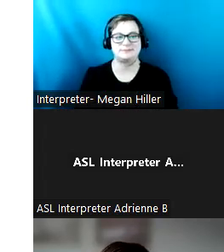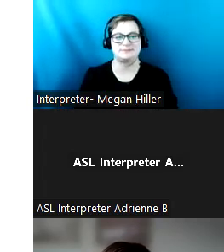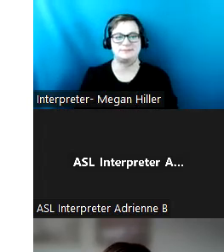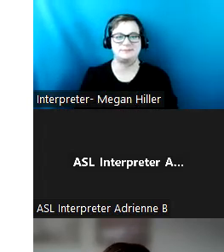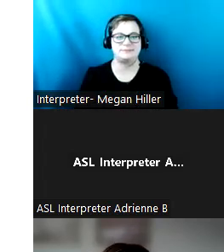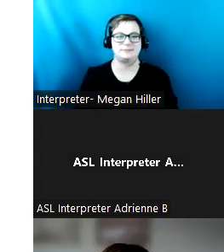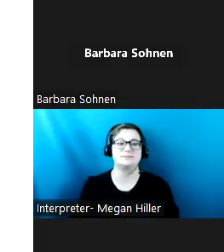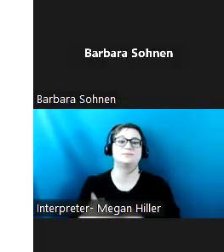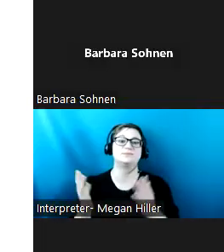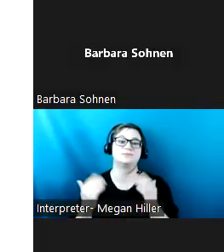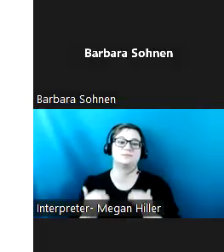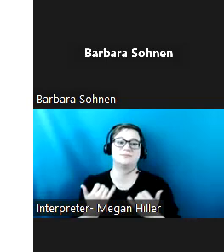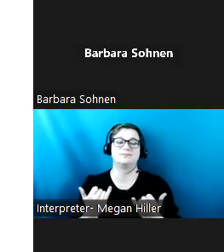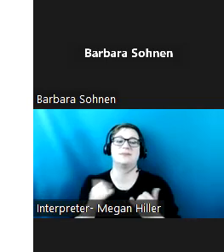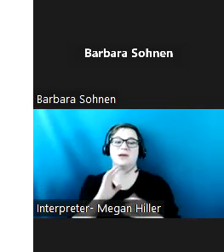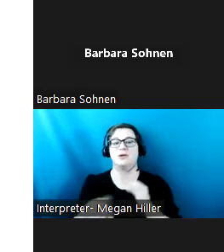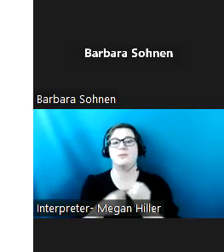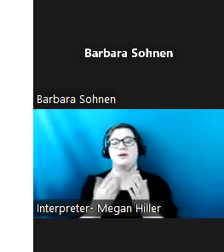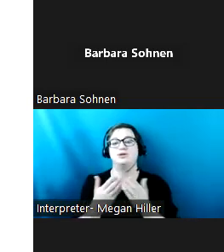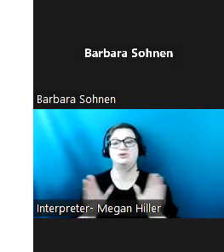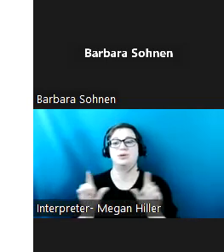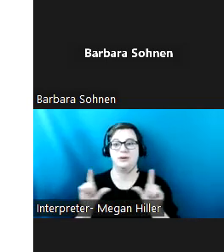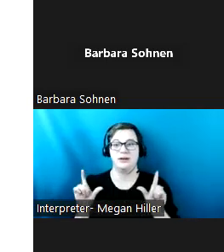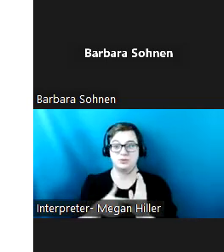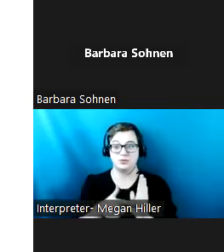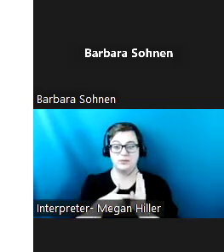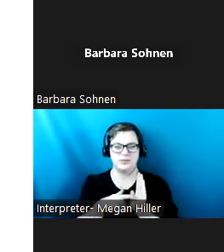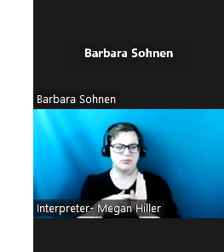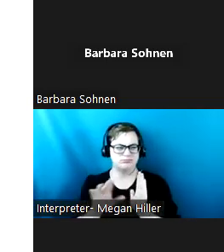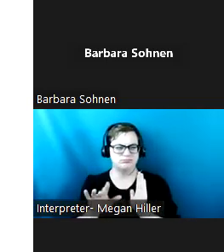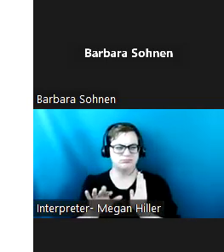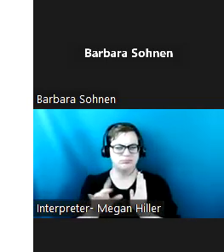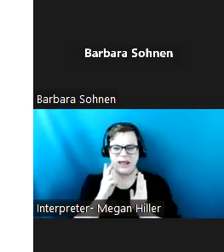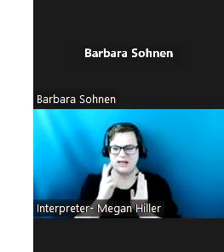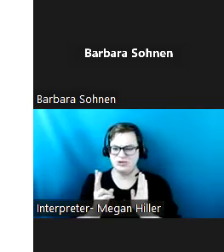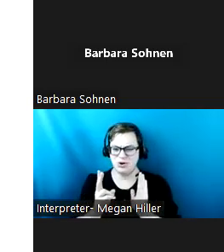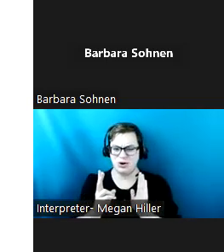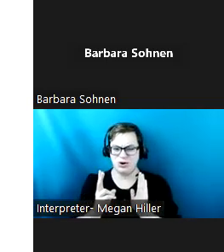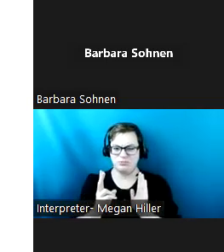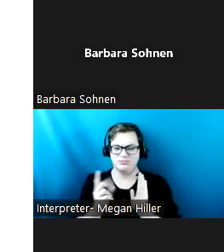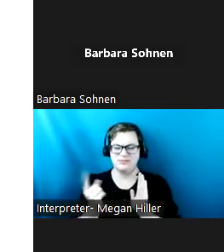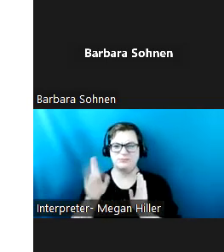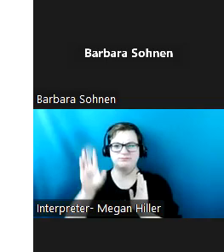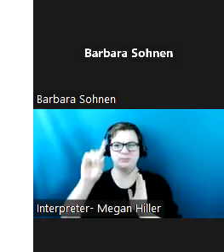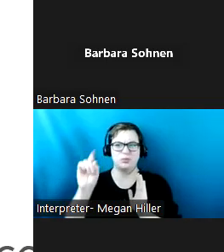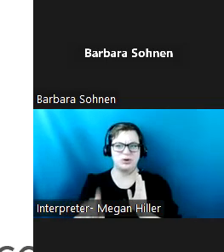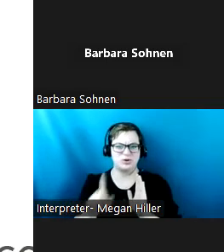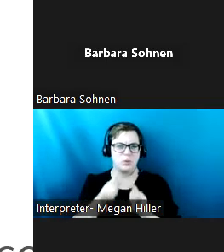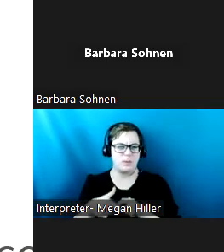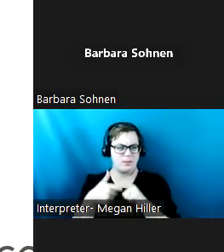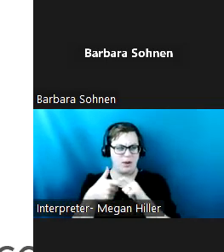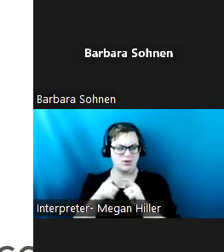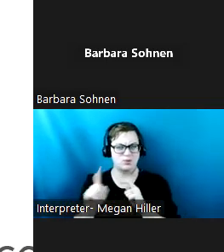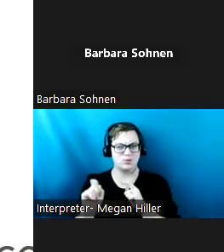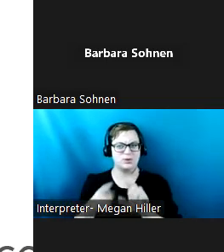So moving into general license requirements. Oh, and I see a raised hand. We'll pause for a question from Barbara.